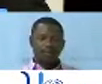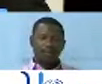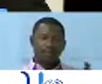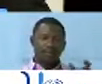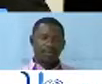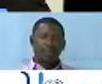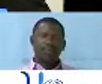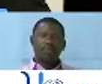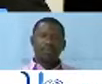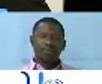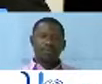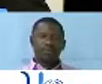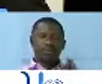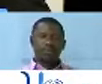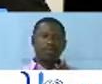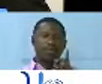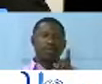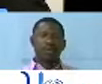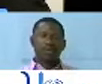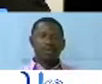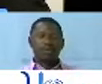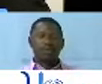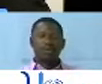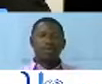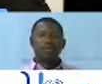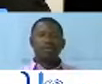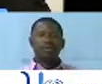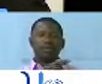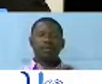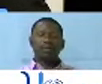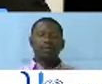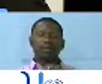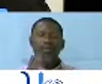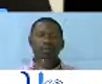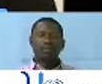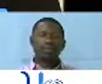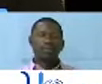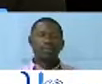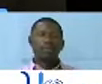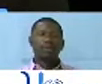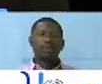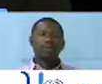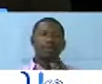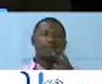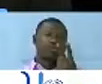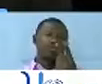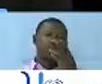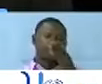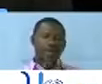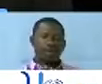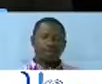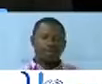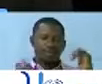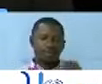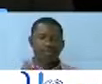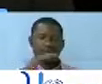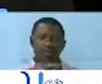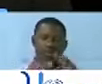take a 1-hour lunch break and come back at 2:30. Meeting is adjourned. Thank you very much. Thank you.